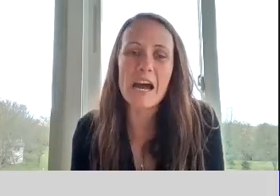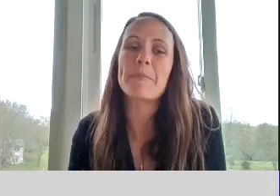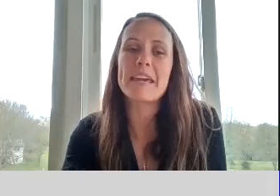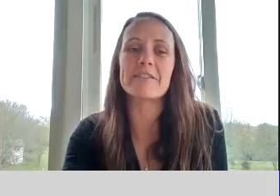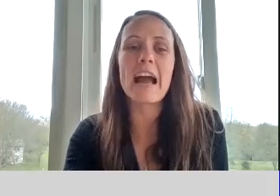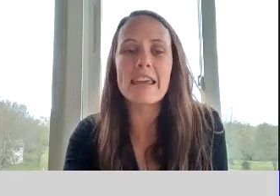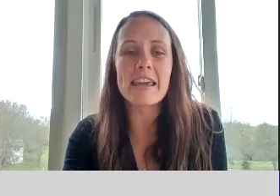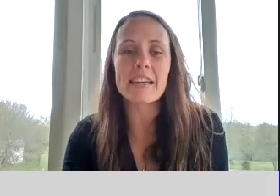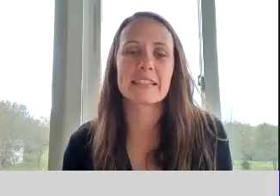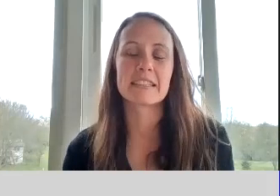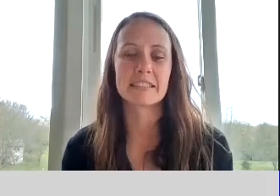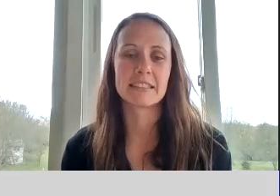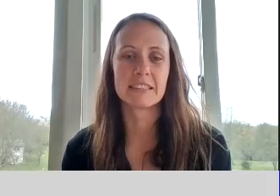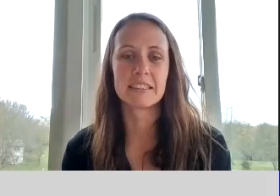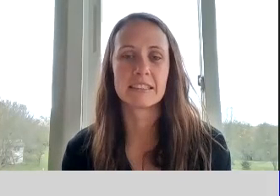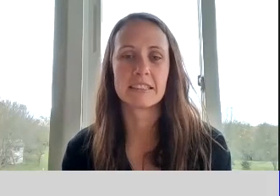Stand up and get ready.